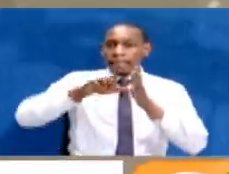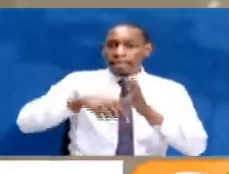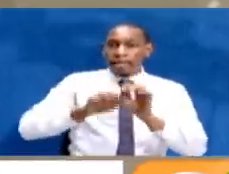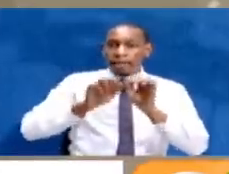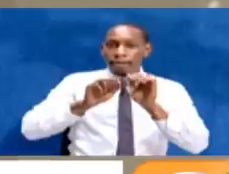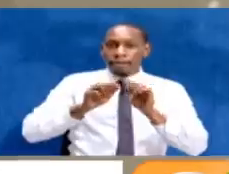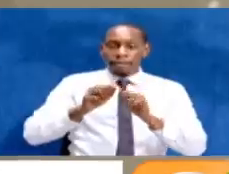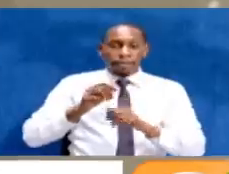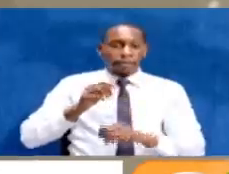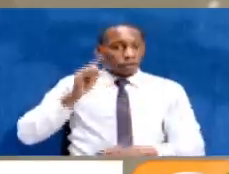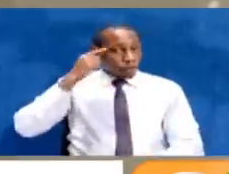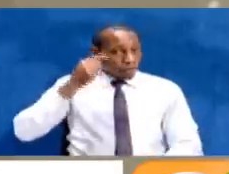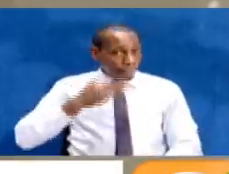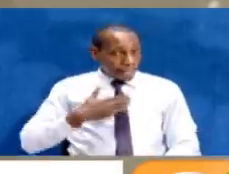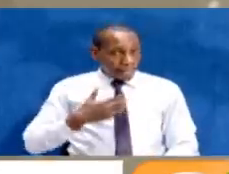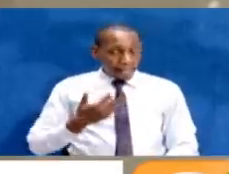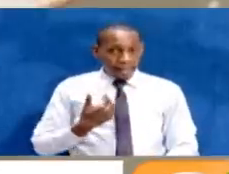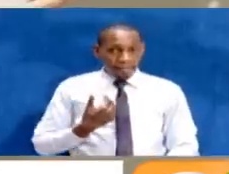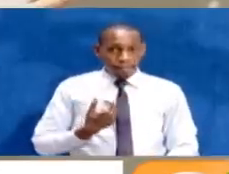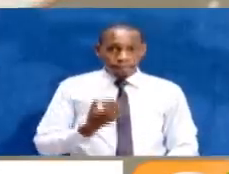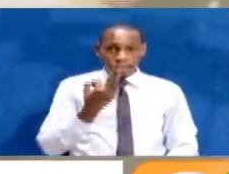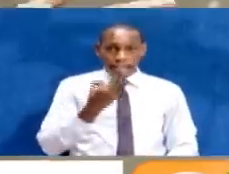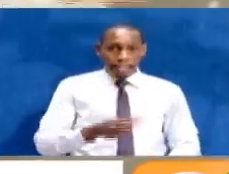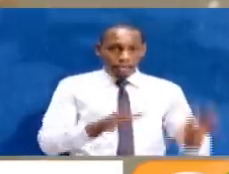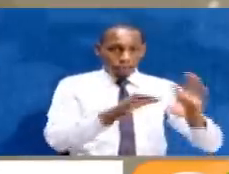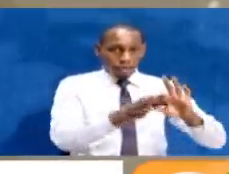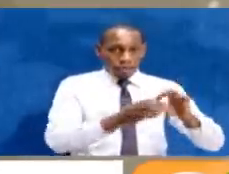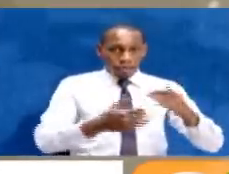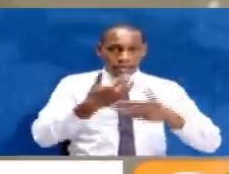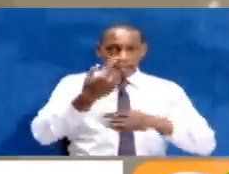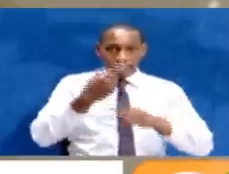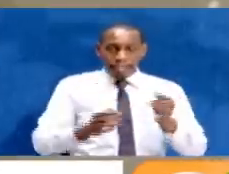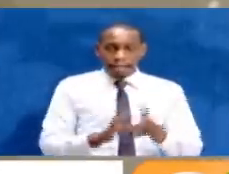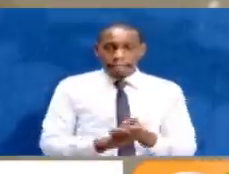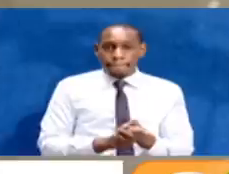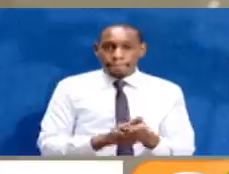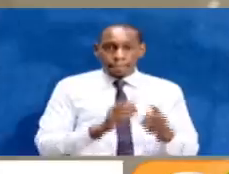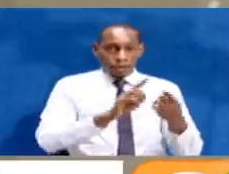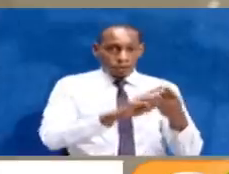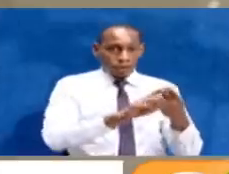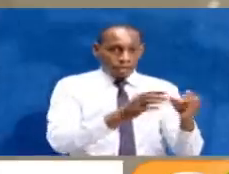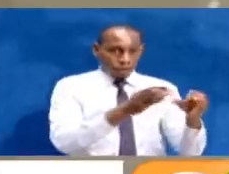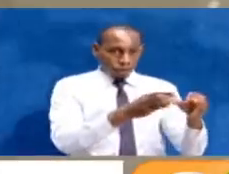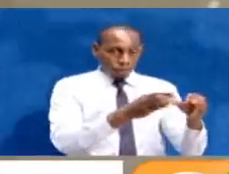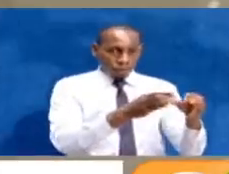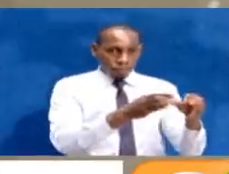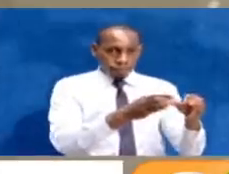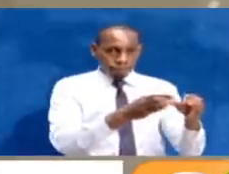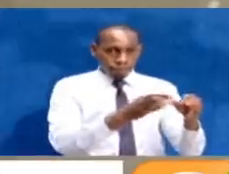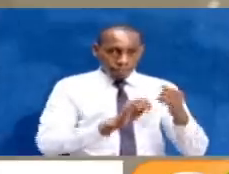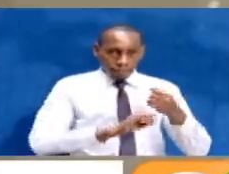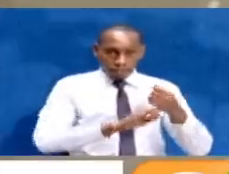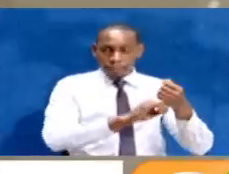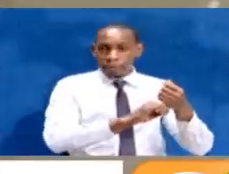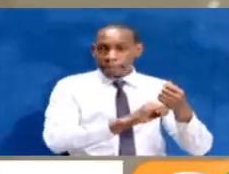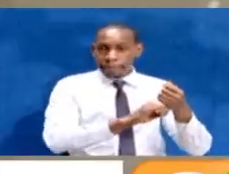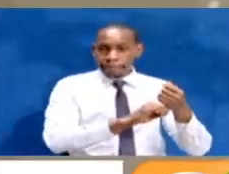end up, in my thinking, with three coalitions next year. One oscillating